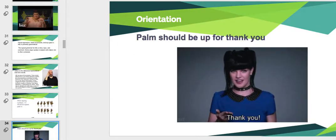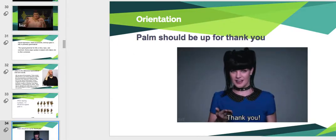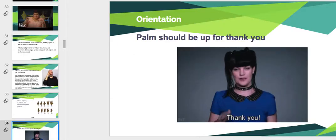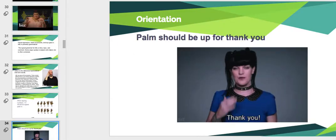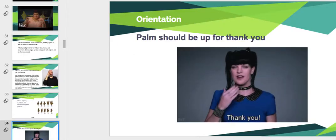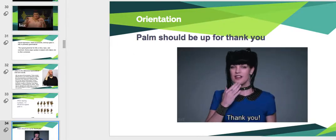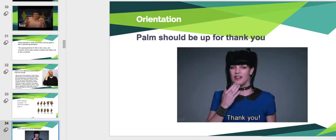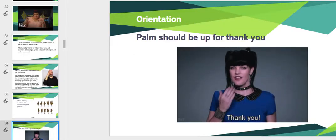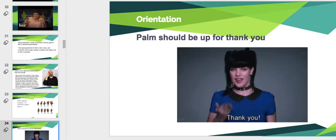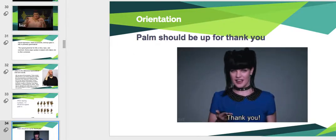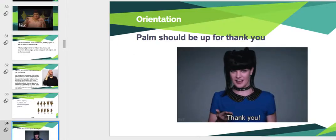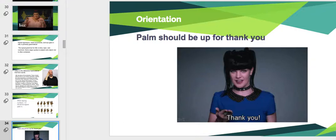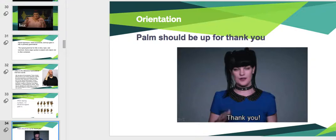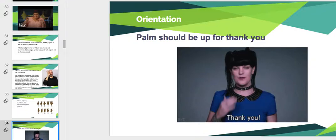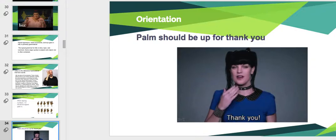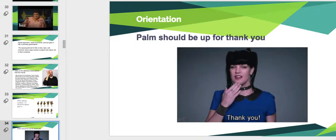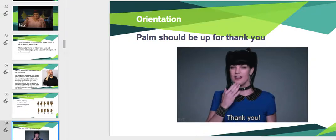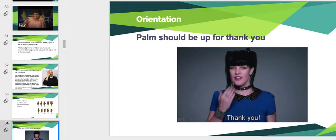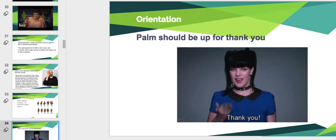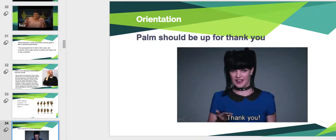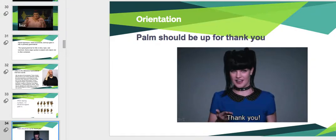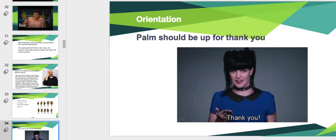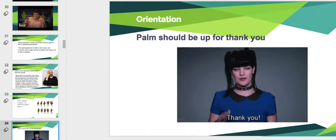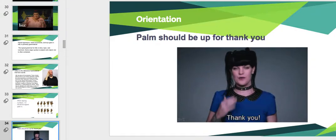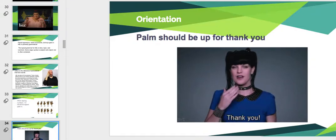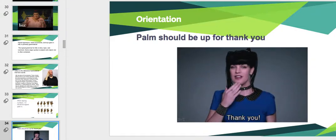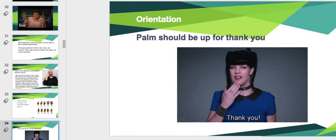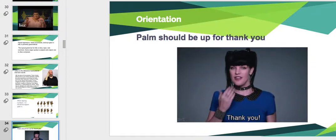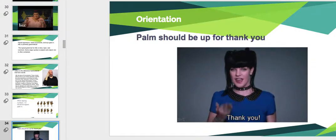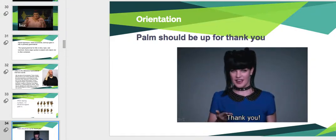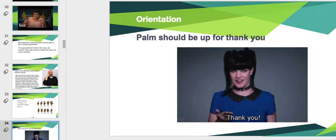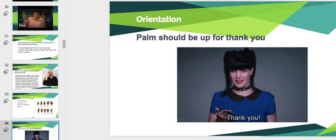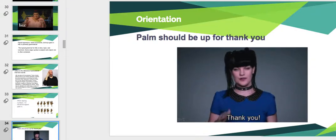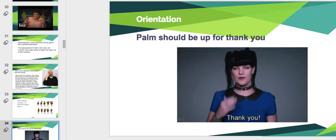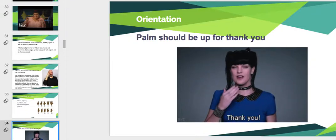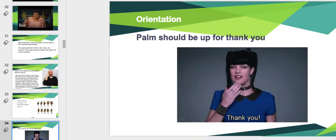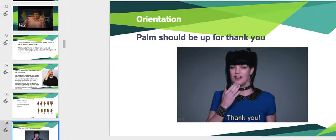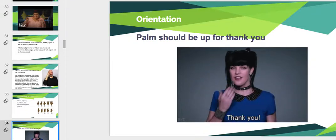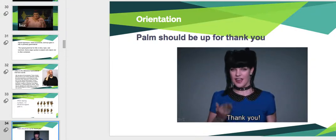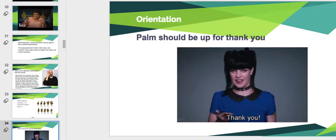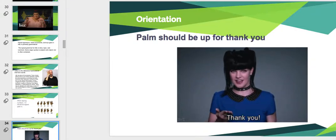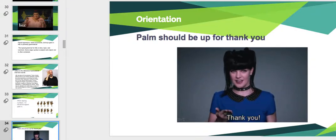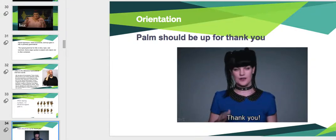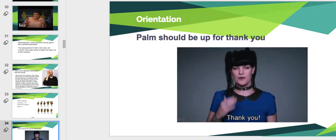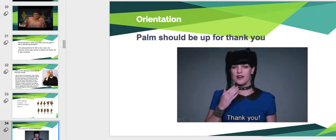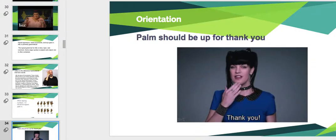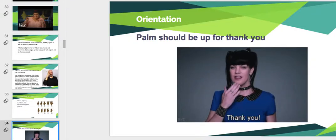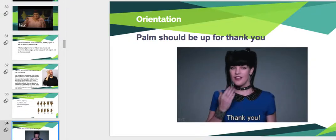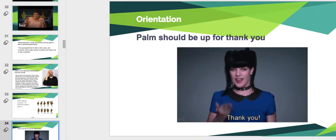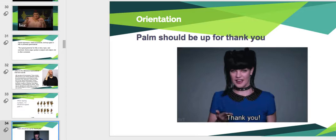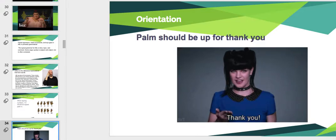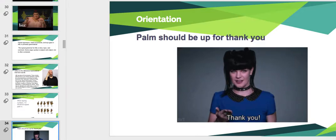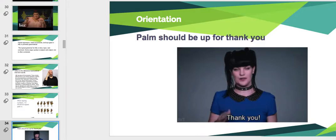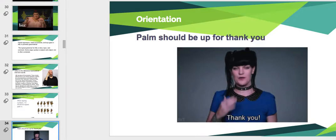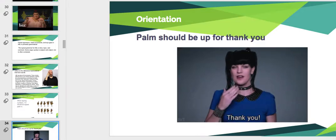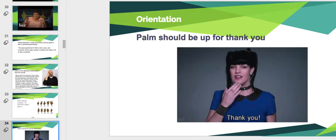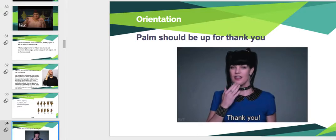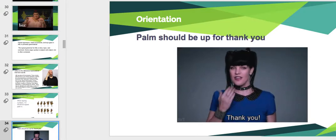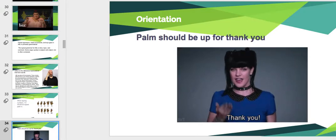in orientation orientation is where your um like your hands is up or is it down